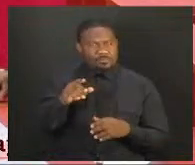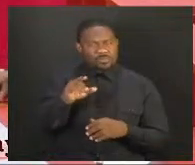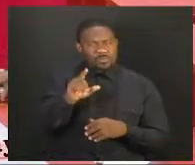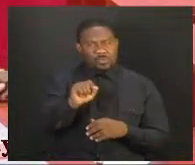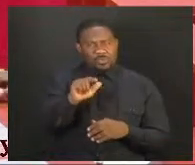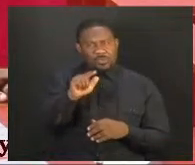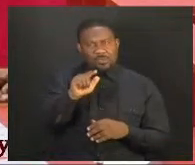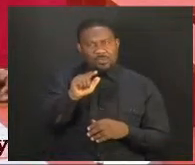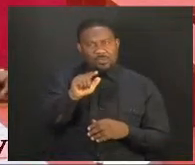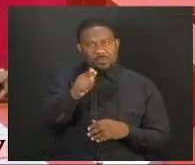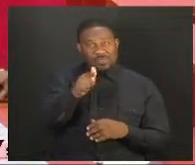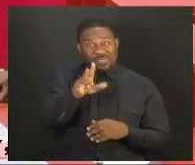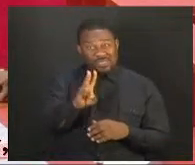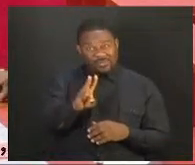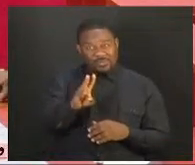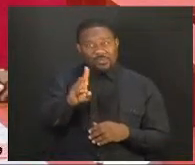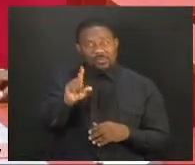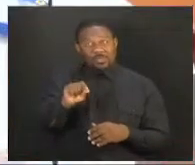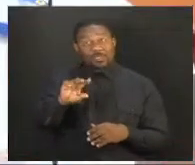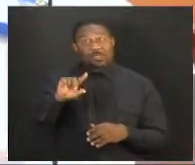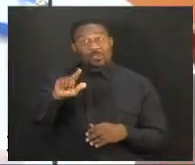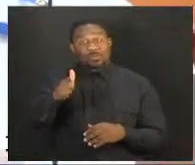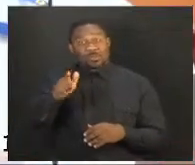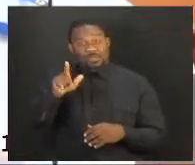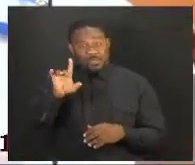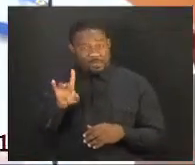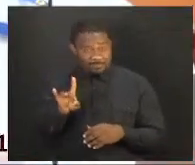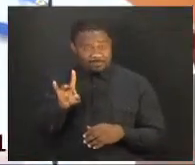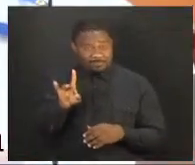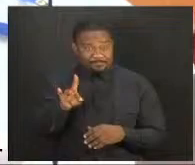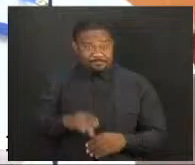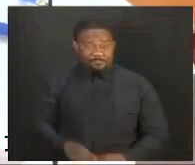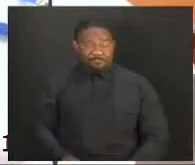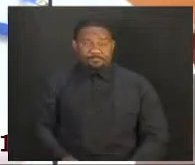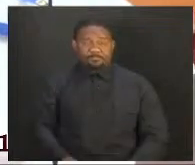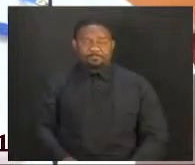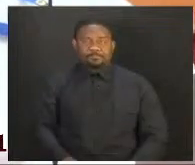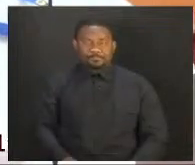and 2028. Right, Honorable Speaker, in the year